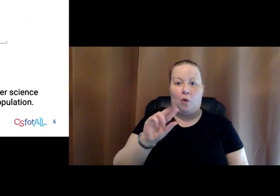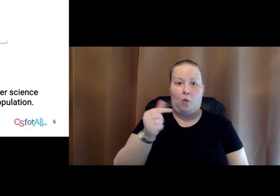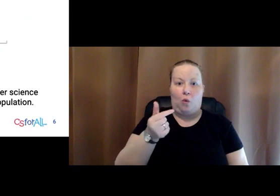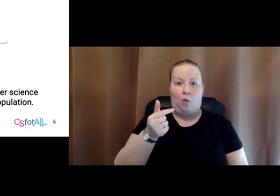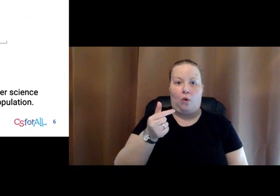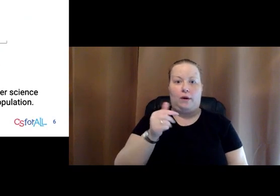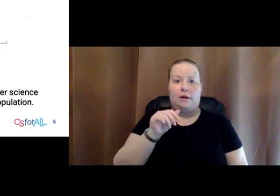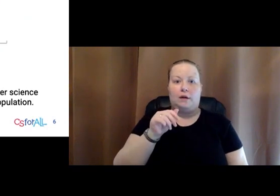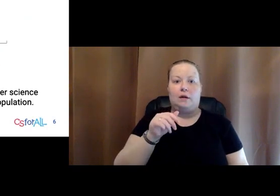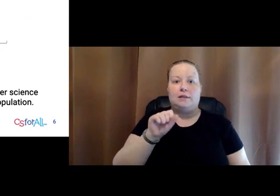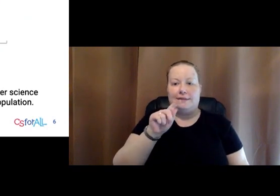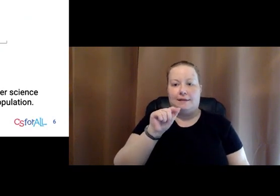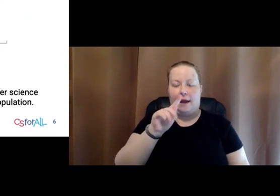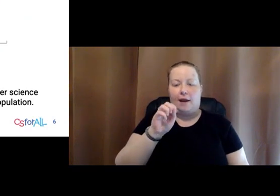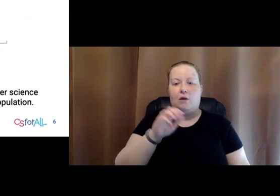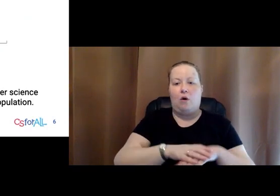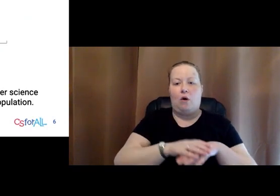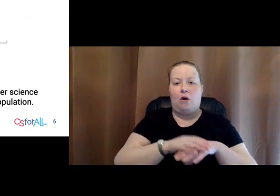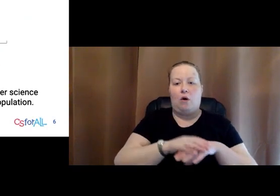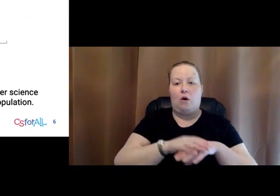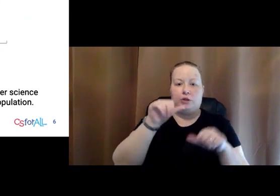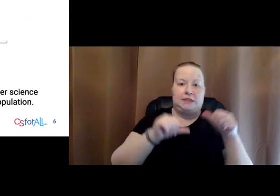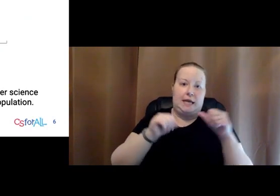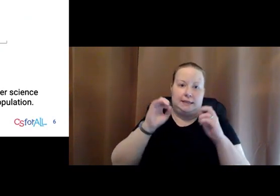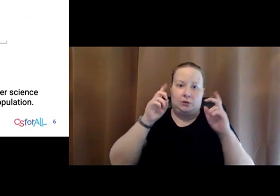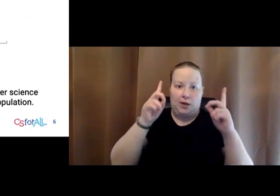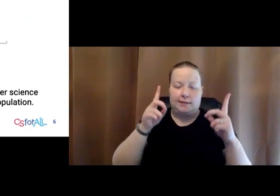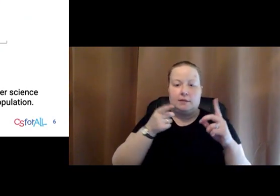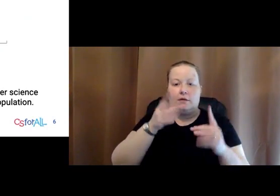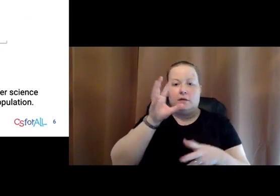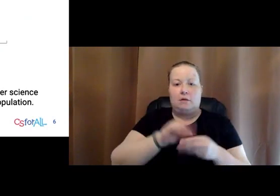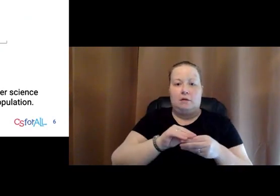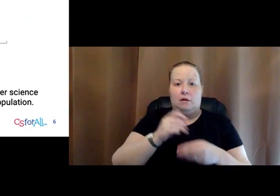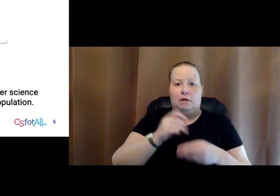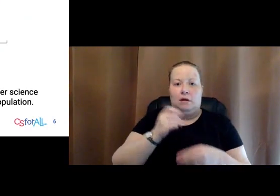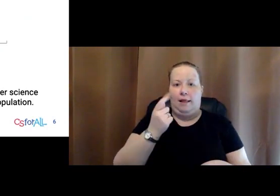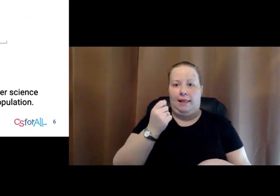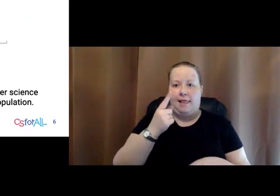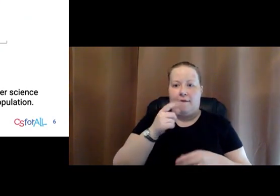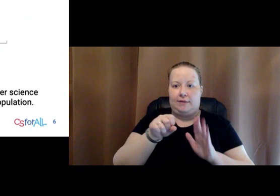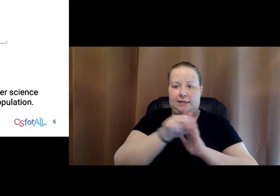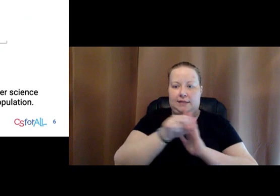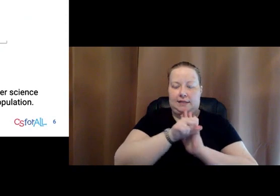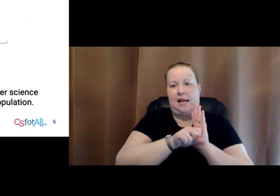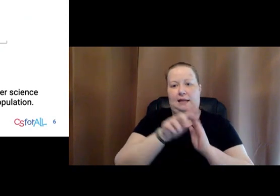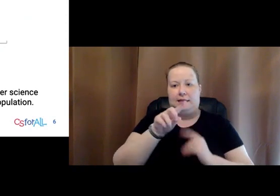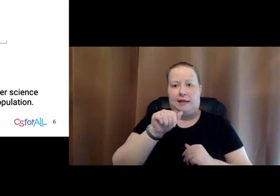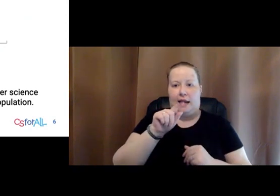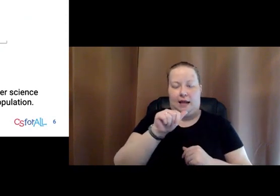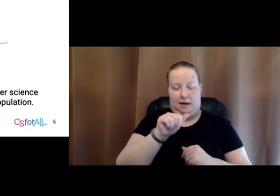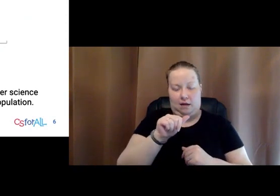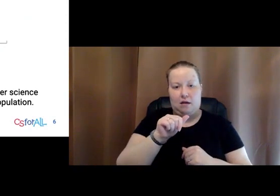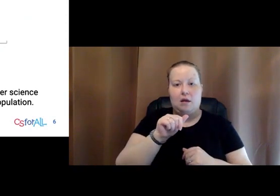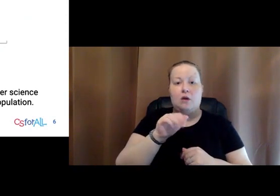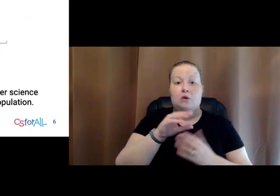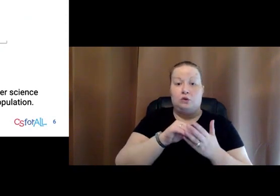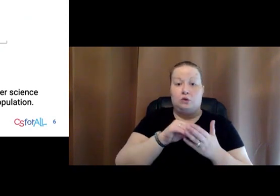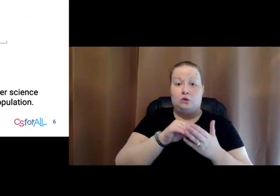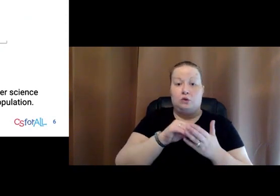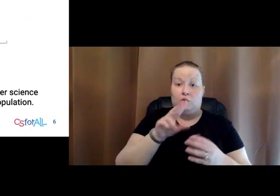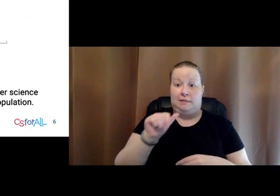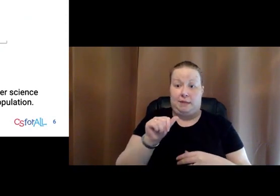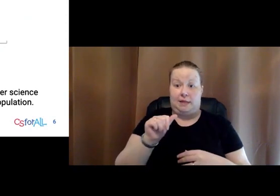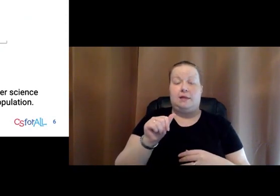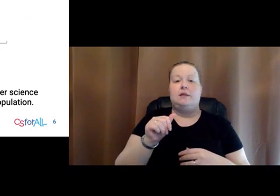computer science education, that this is 11 state data that students with disabilities are only